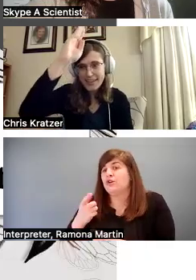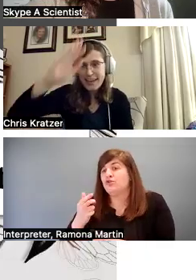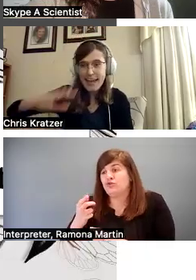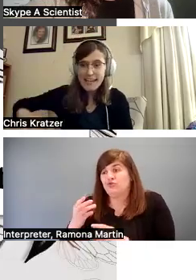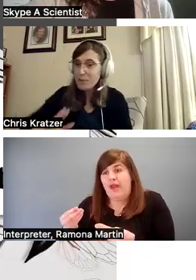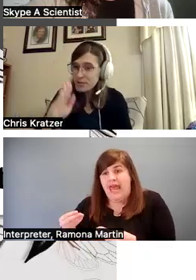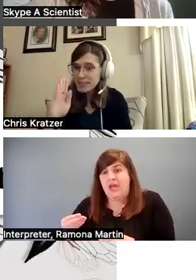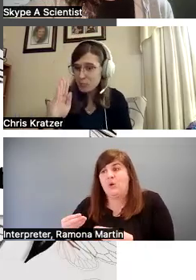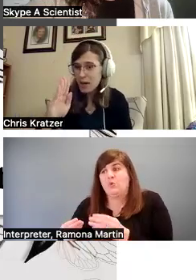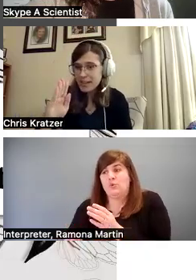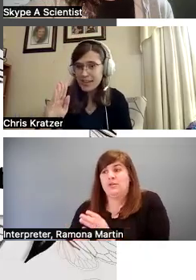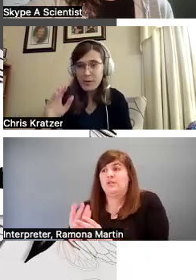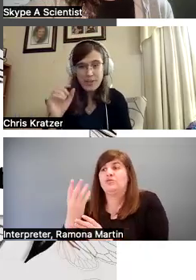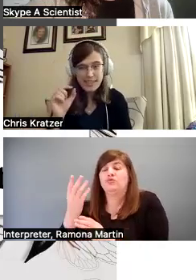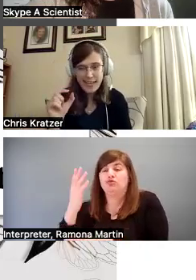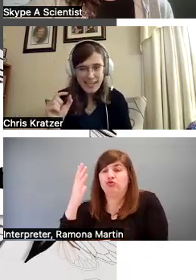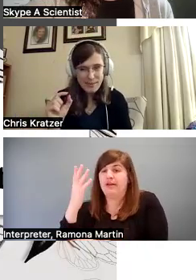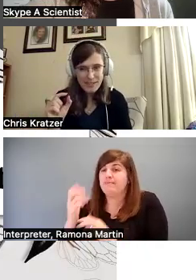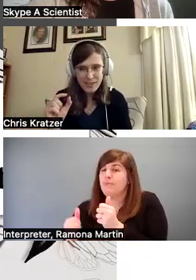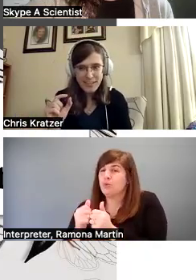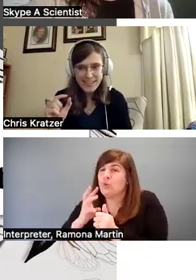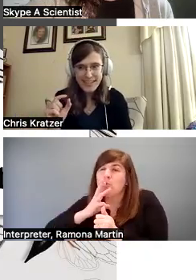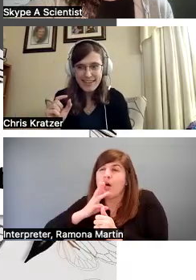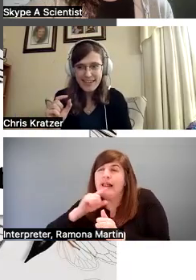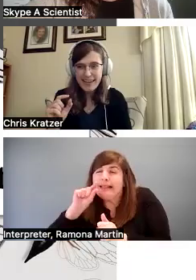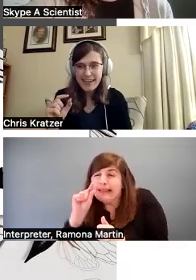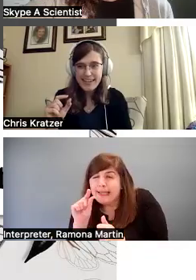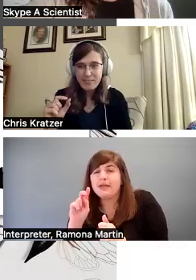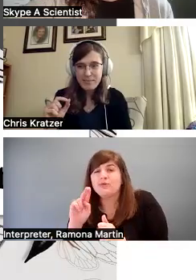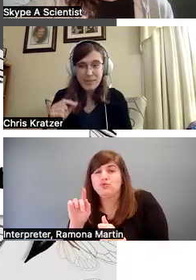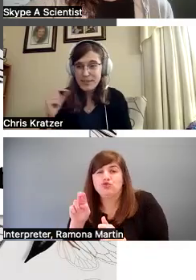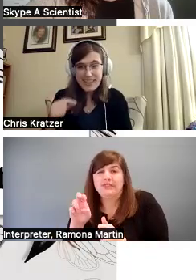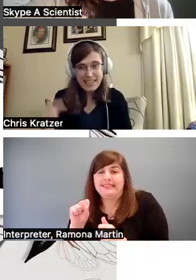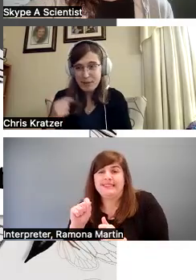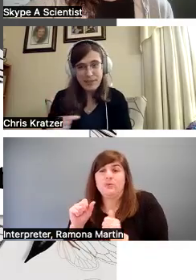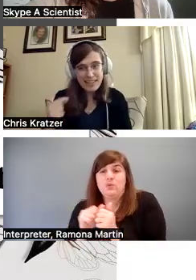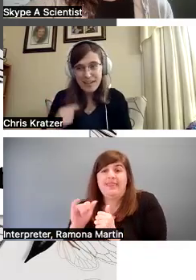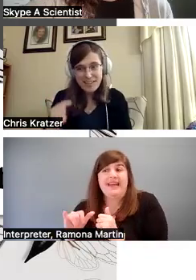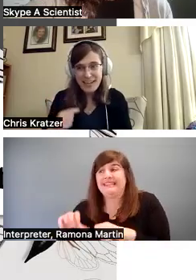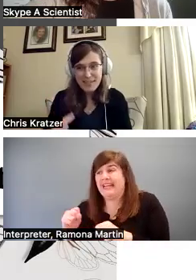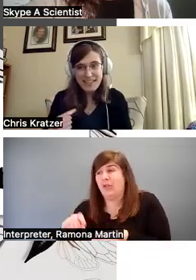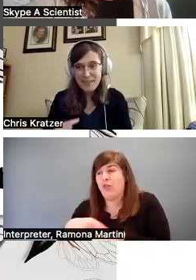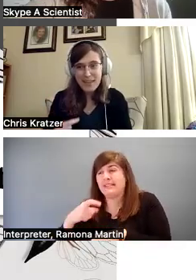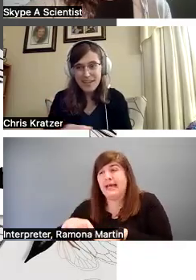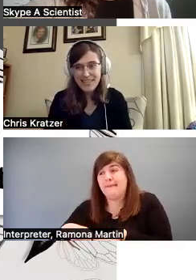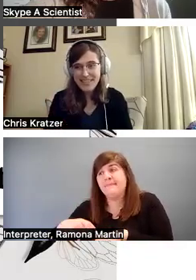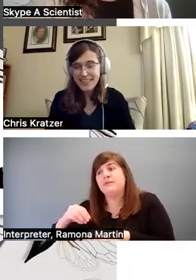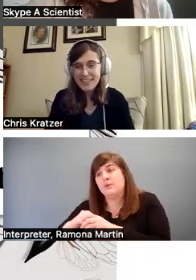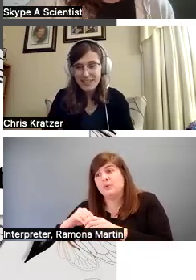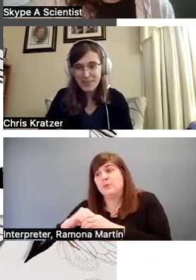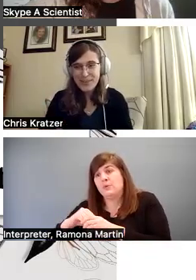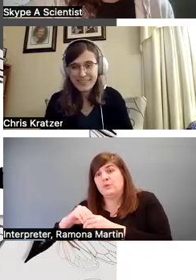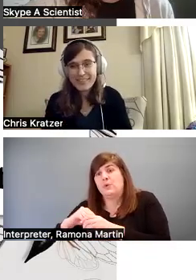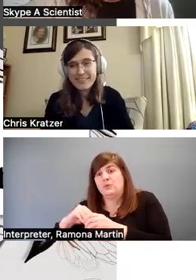tree, and it's mostly water with just a tiny bit of nutrients in it. So it just takes them a really long time to get enough energy